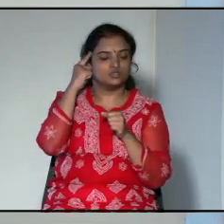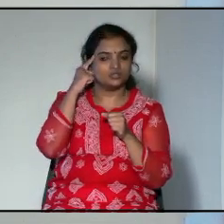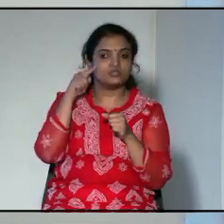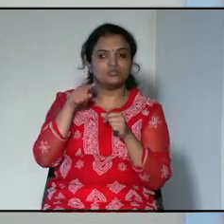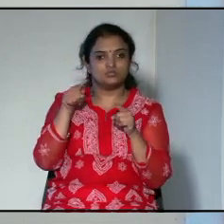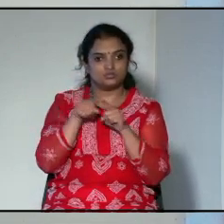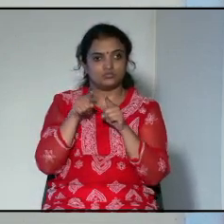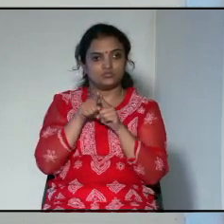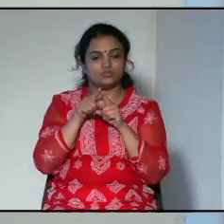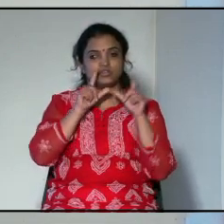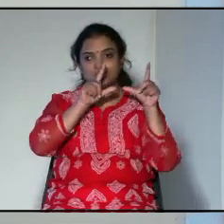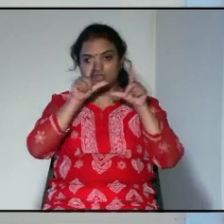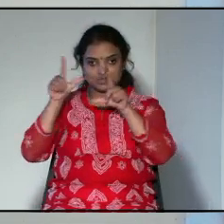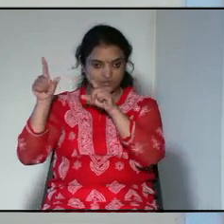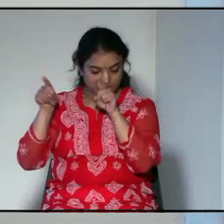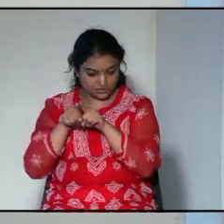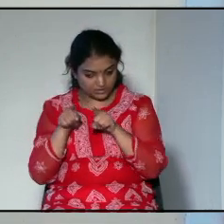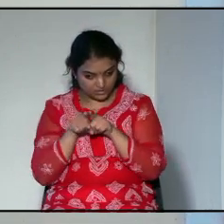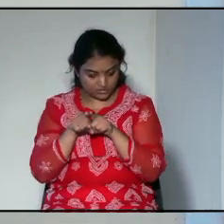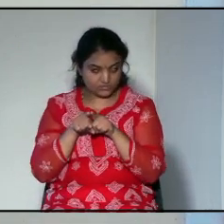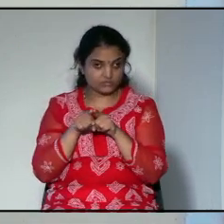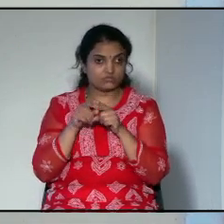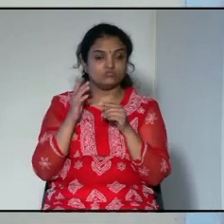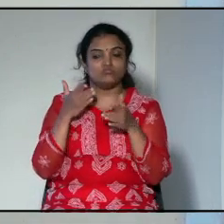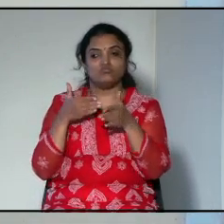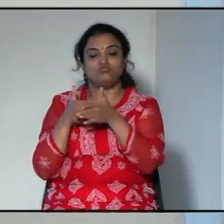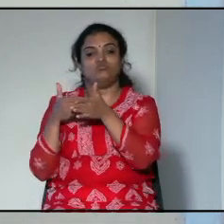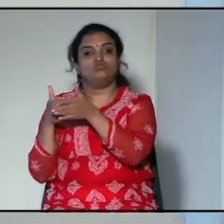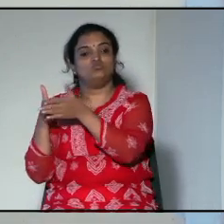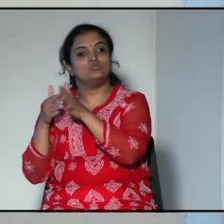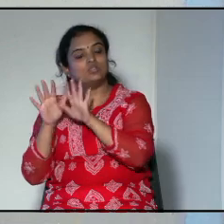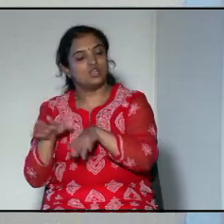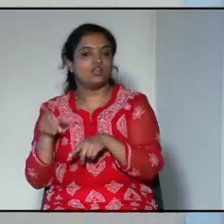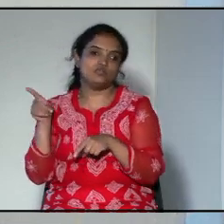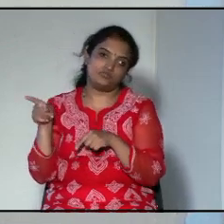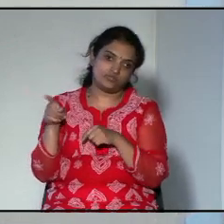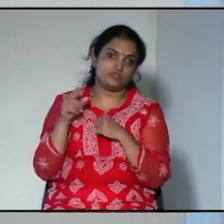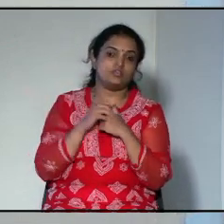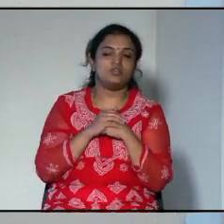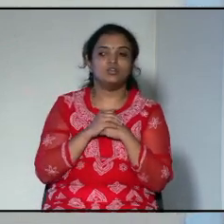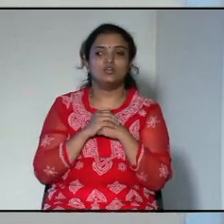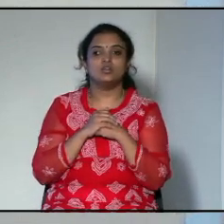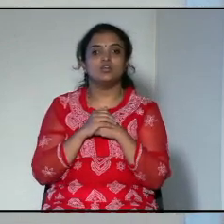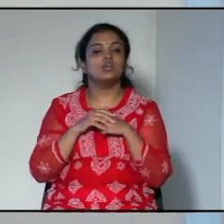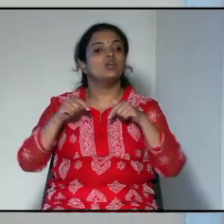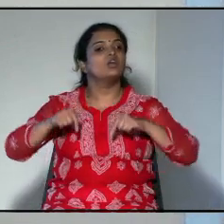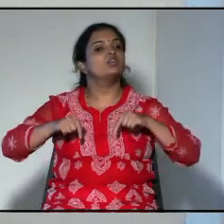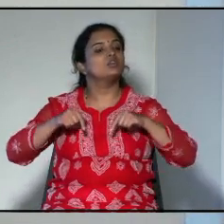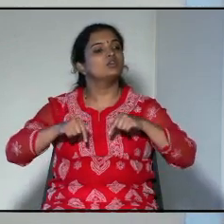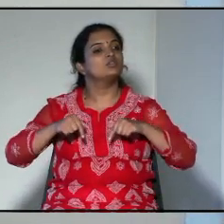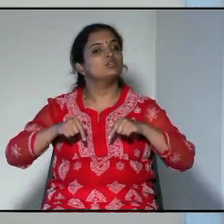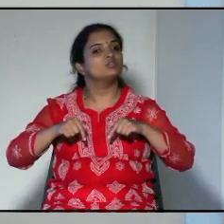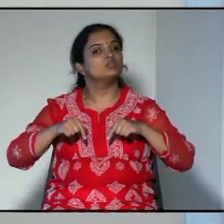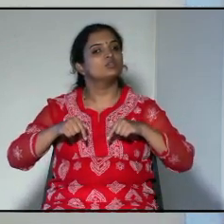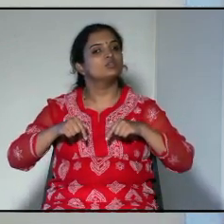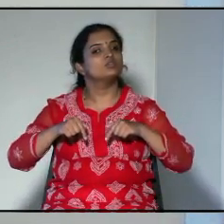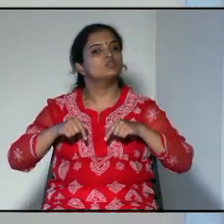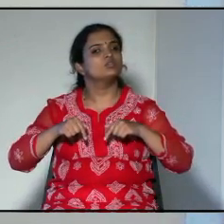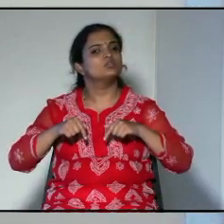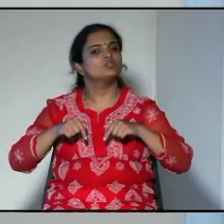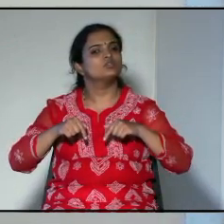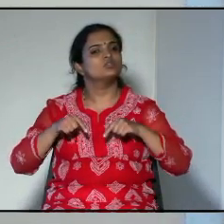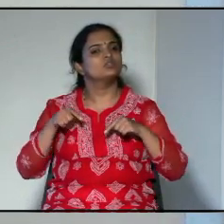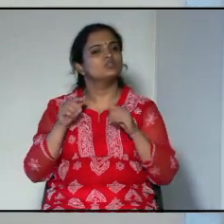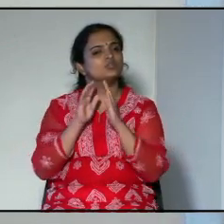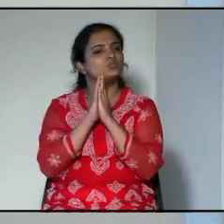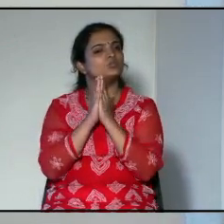that exhibition, I think it touches on issues which will be relevant. Now, our title of the book